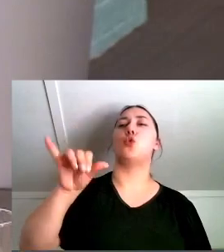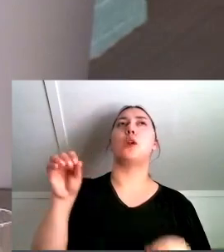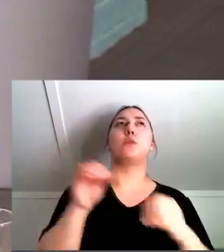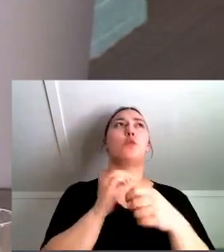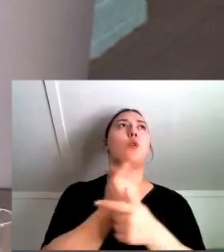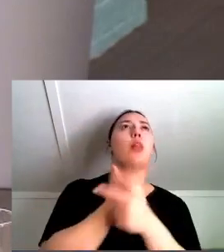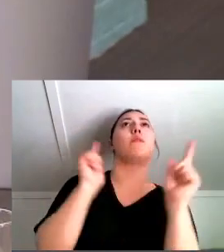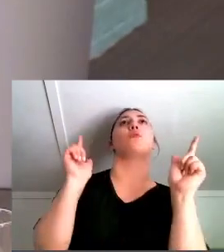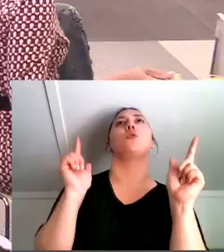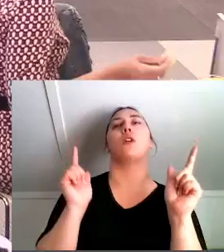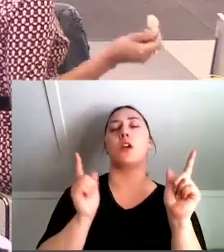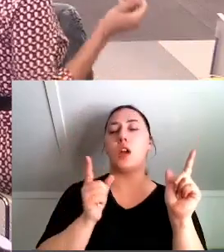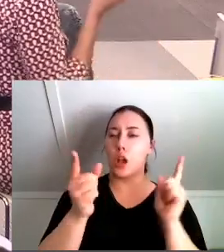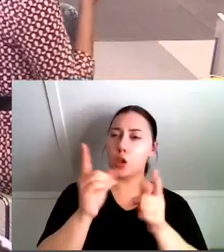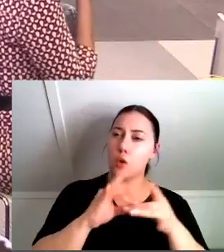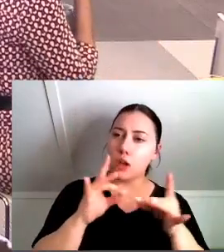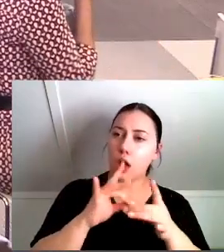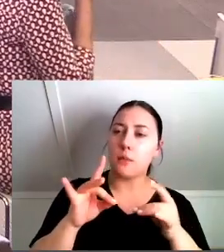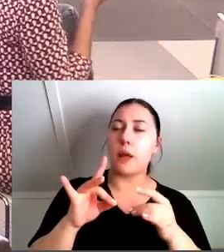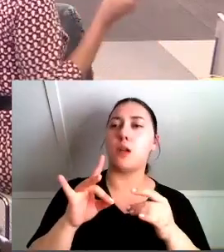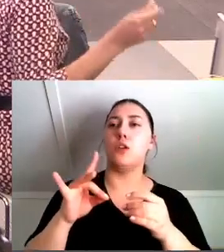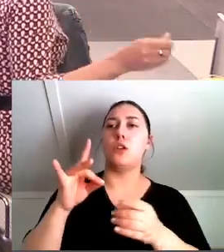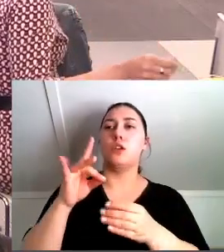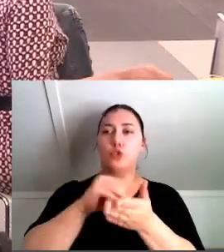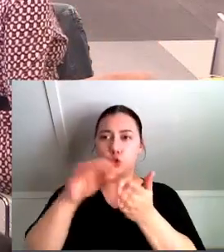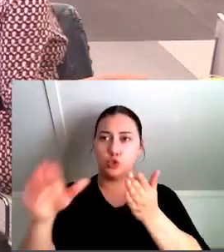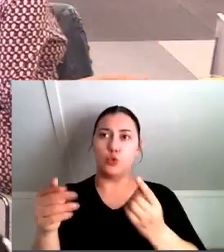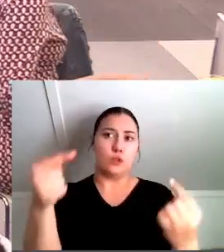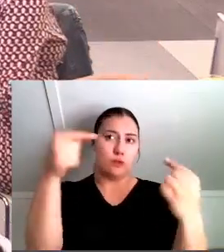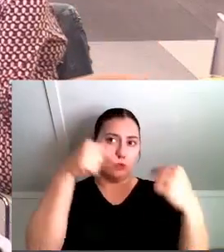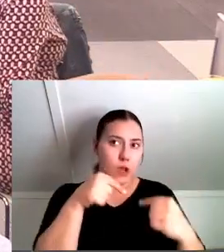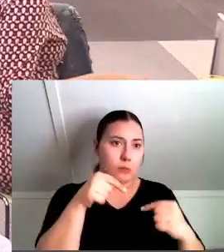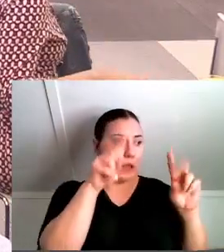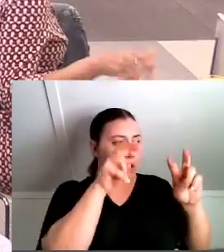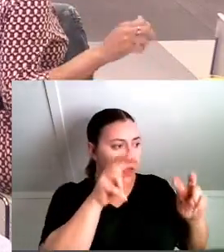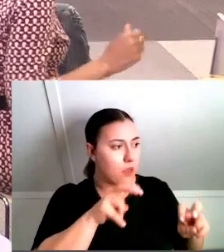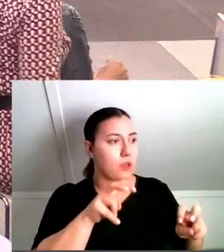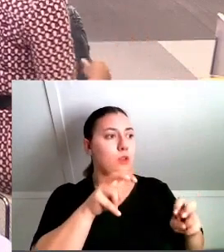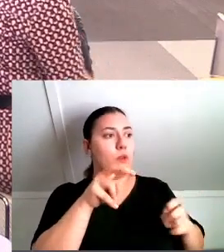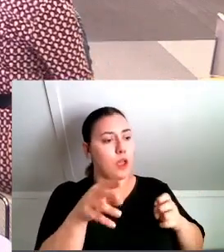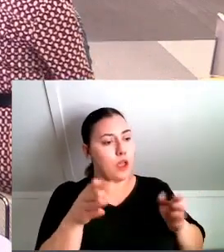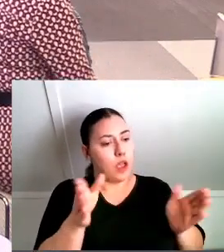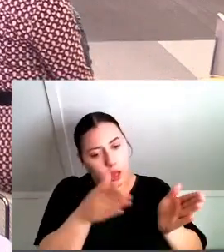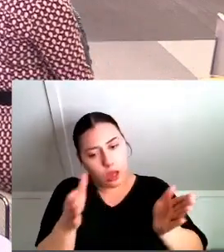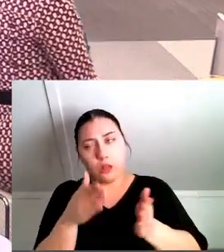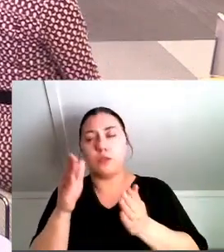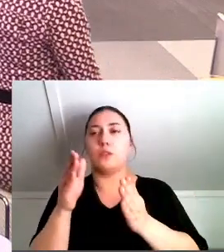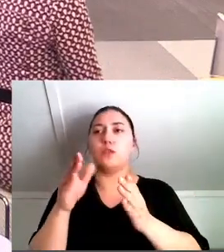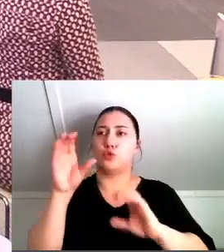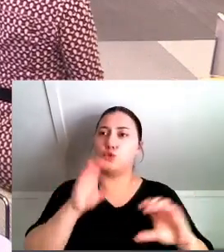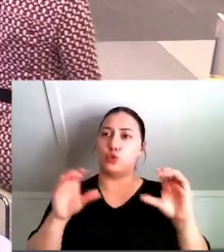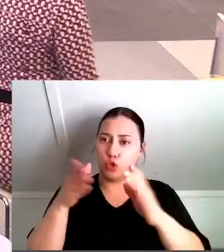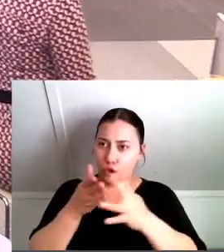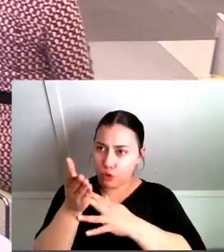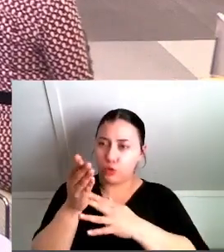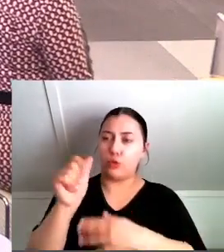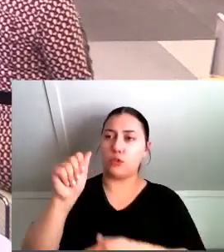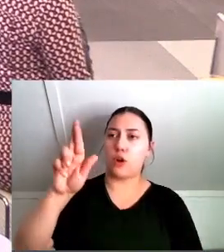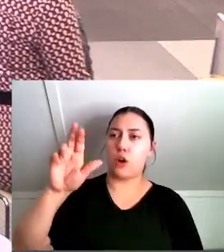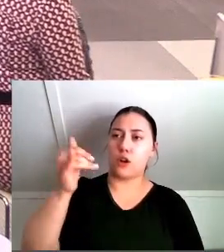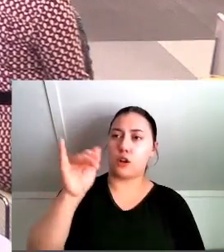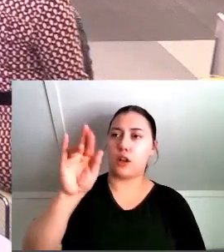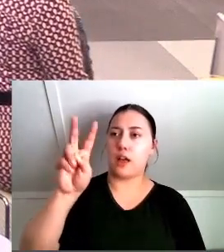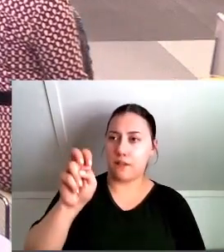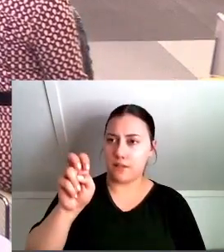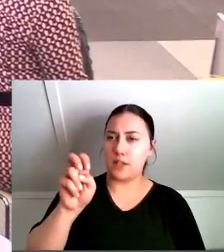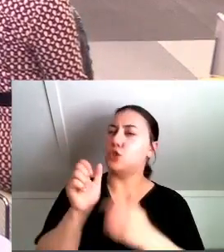into the archive. So I was wondering if you could speak to how you've made those spaces more liberatory, and also if you